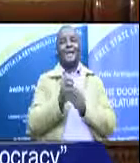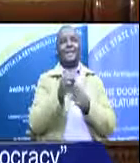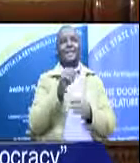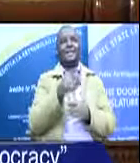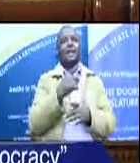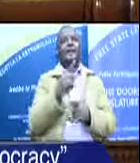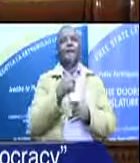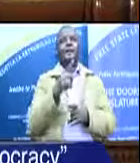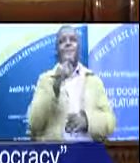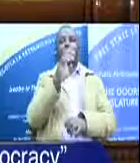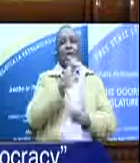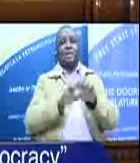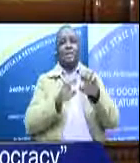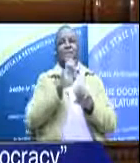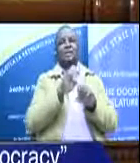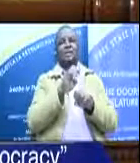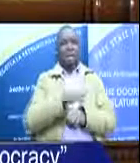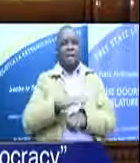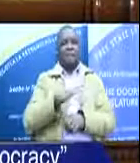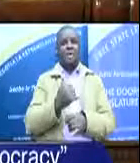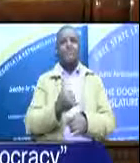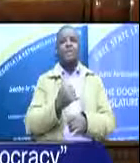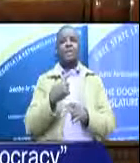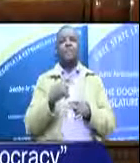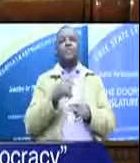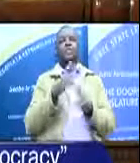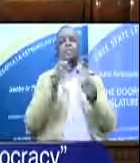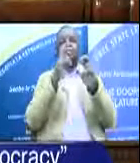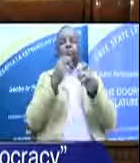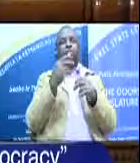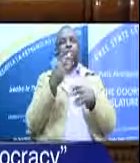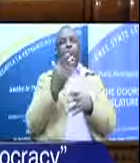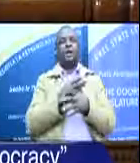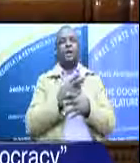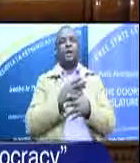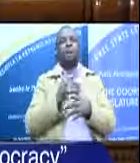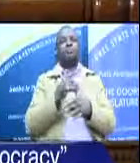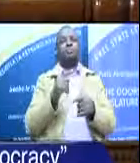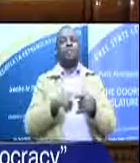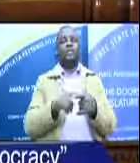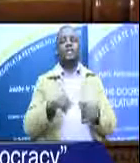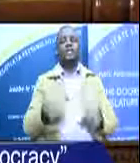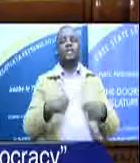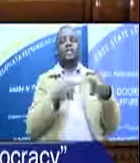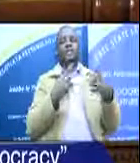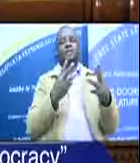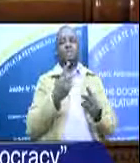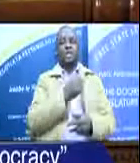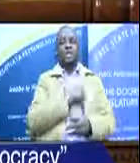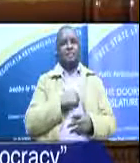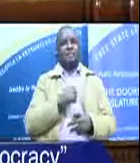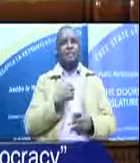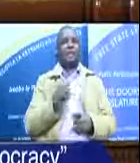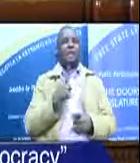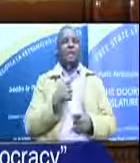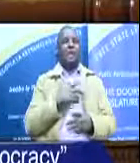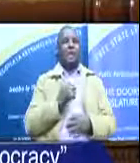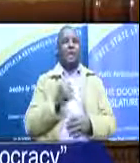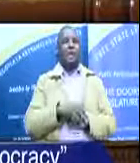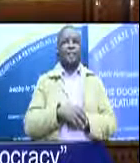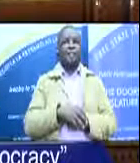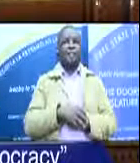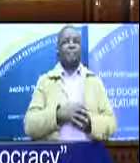ho hlahloba maemo a hona jwale a mosebetsi le mahlomola a basebeletsi ba bophelo ba